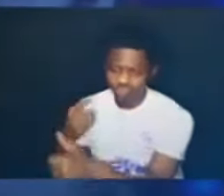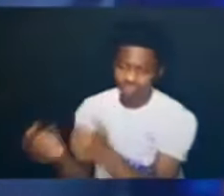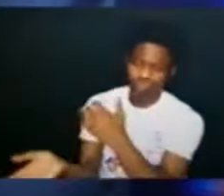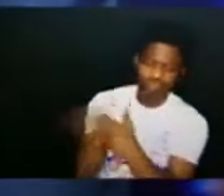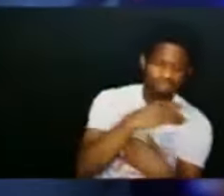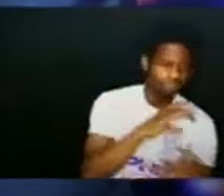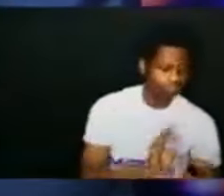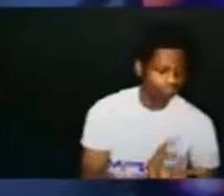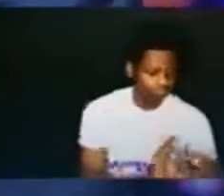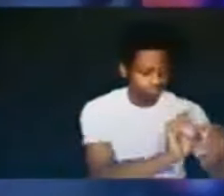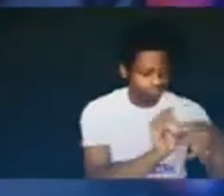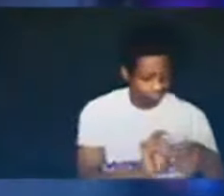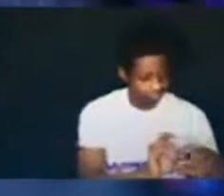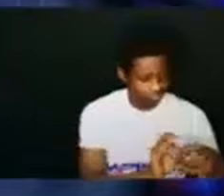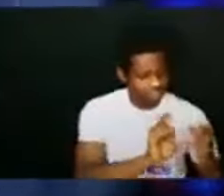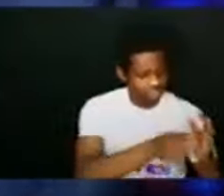and then come and take your offering.